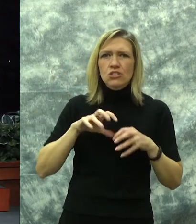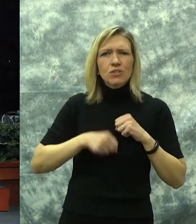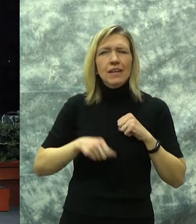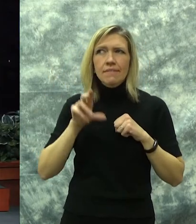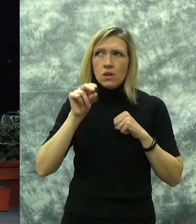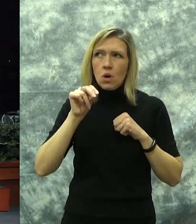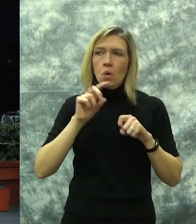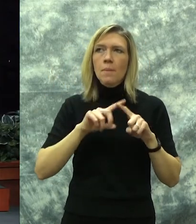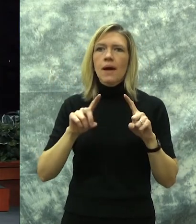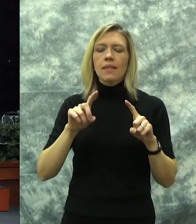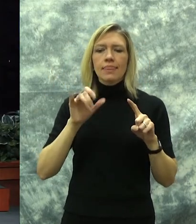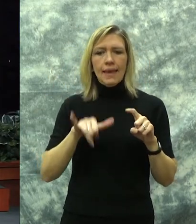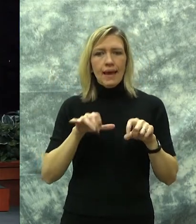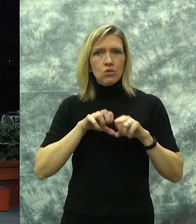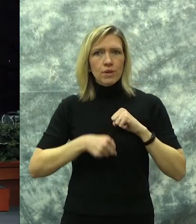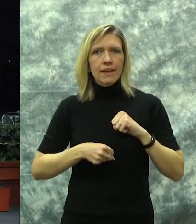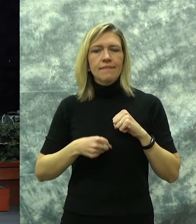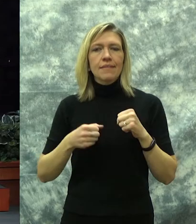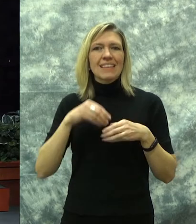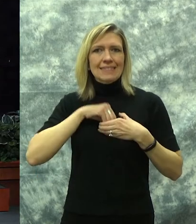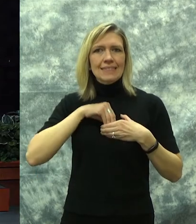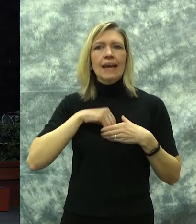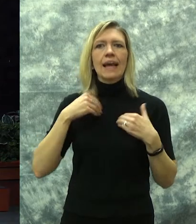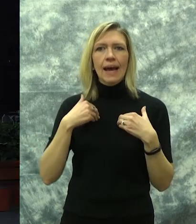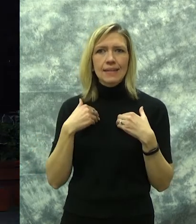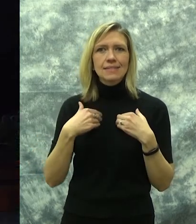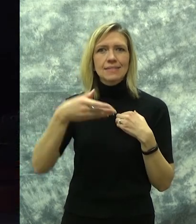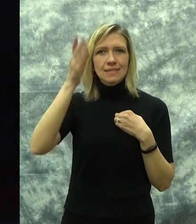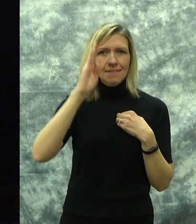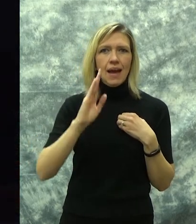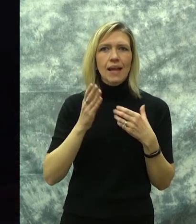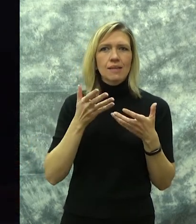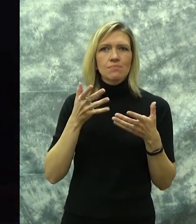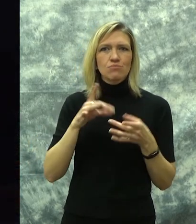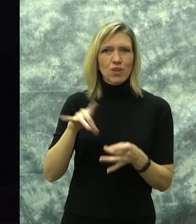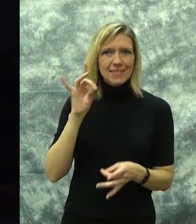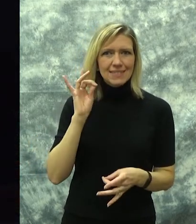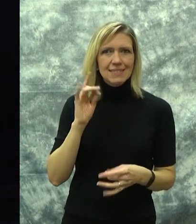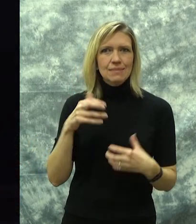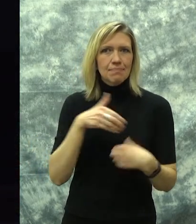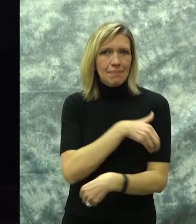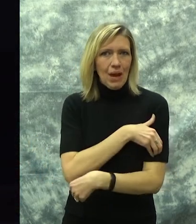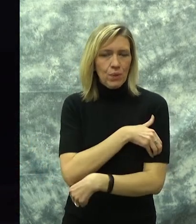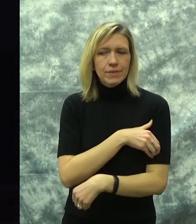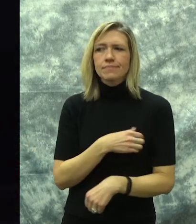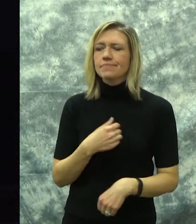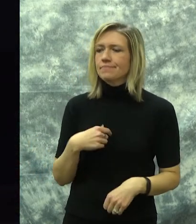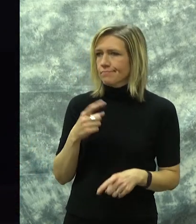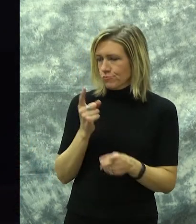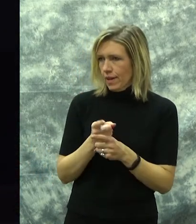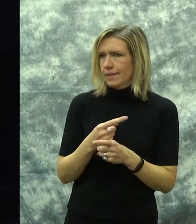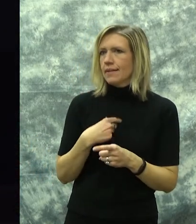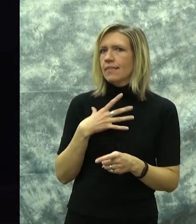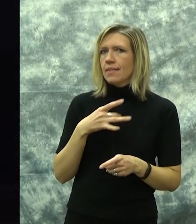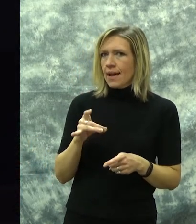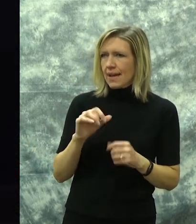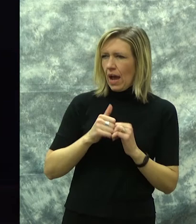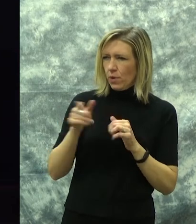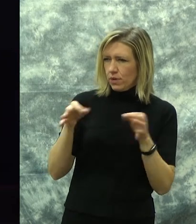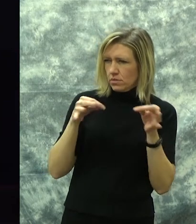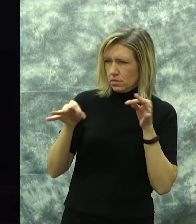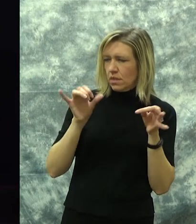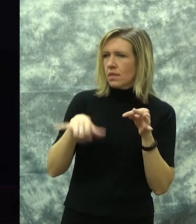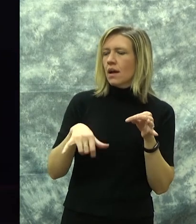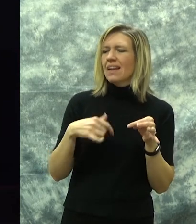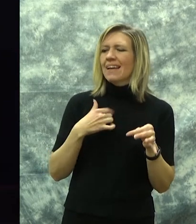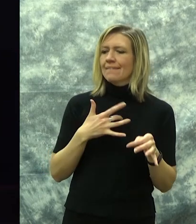divine presence and power. Another way that I can kind of say that, because I like the way you've said that, is I often feel like what comes out of me in